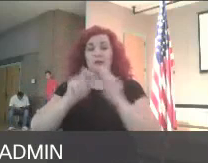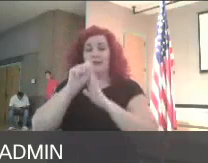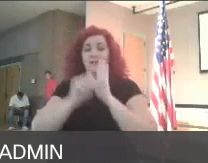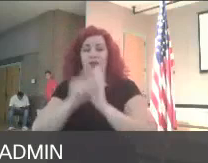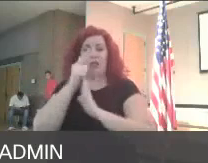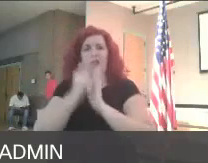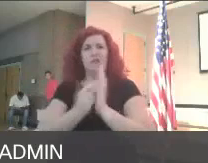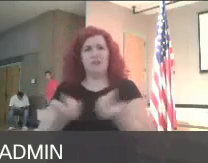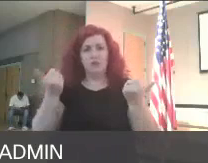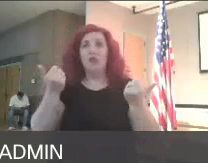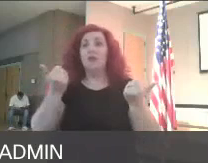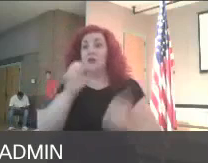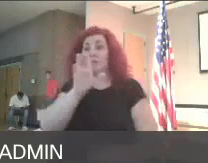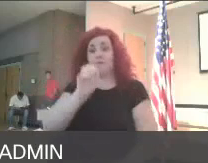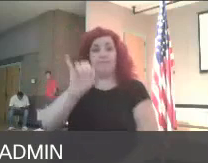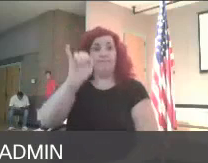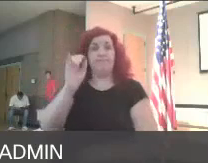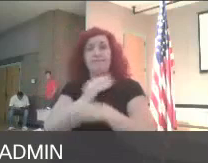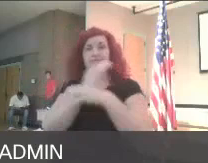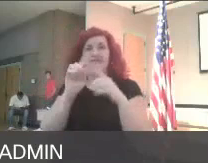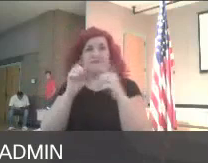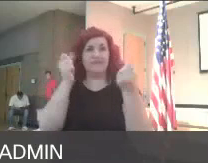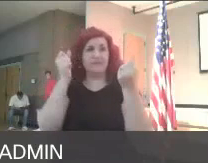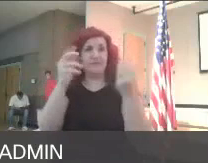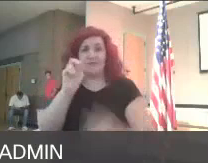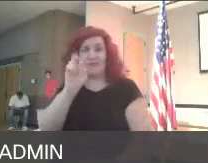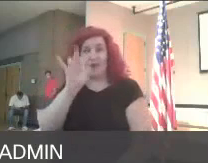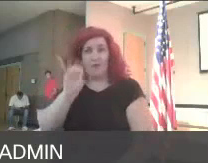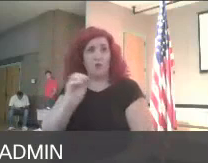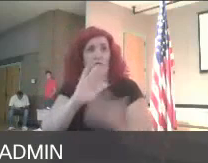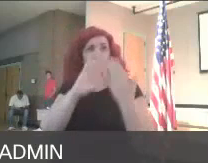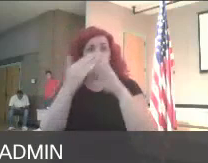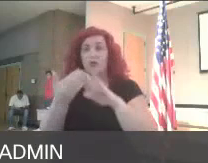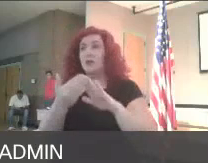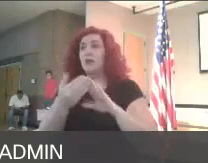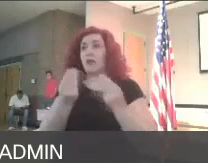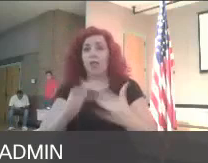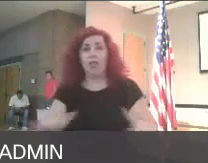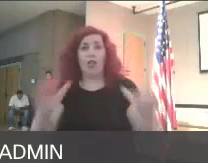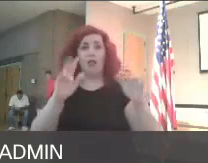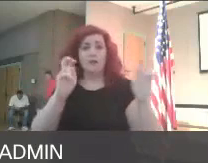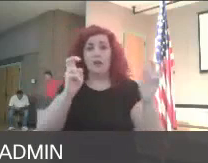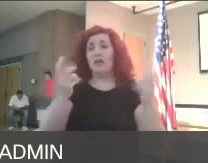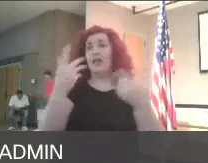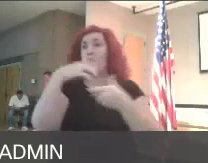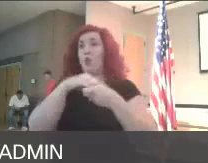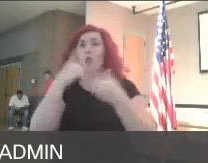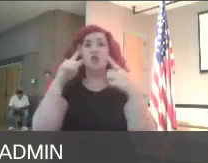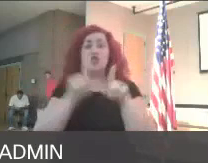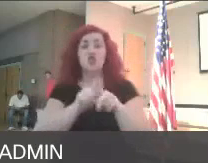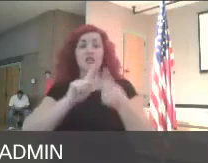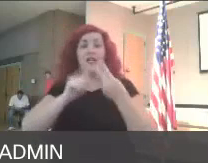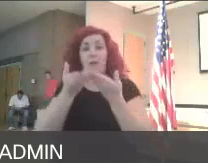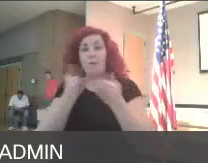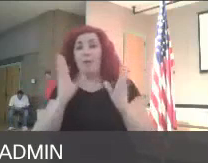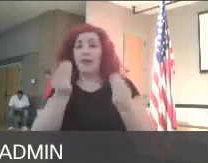The communities of interest are shared by many Navajo communities. Land statuses include treaty, public land, allotted, and